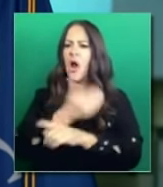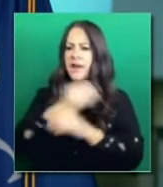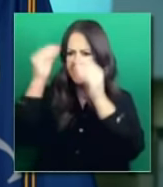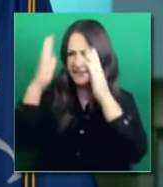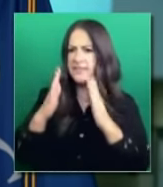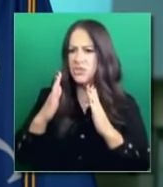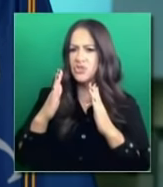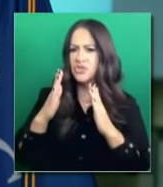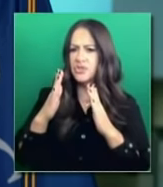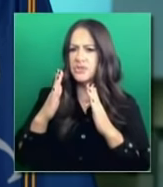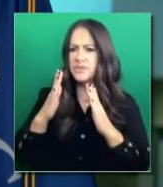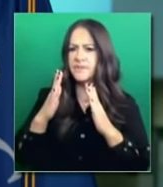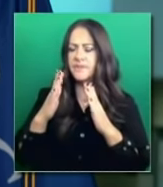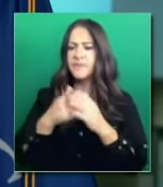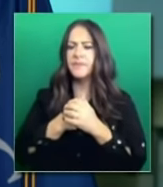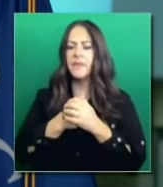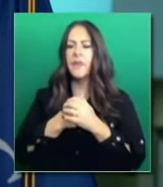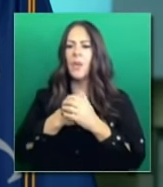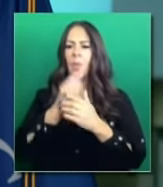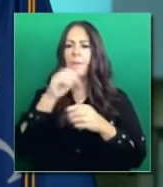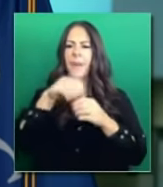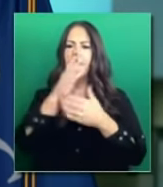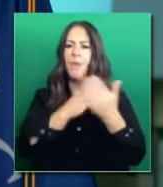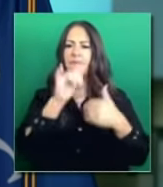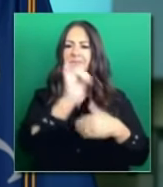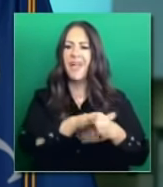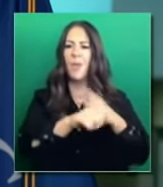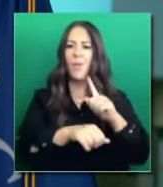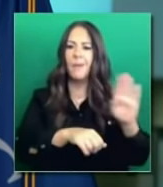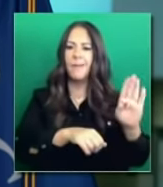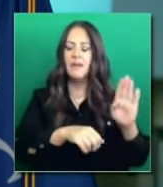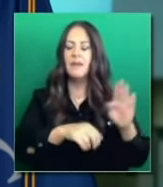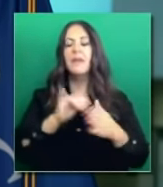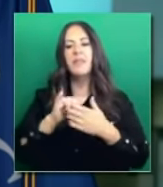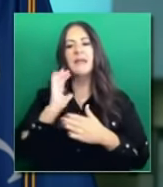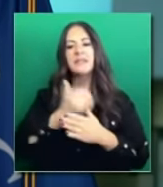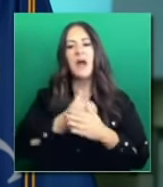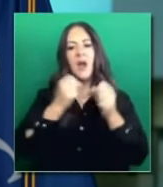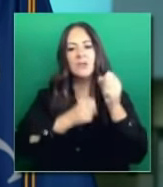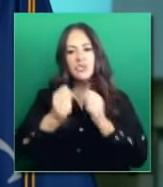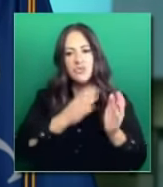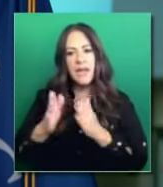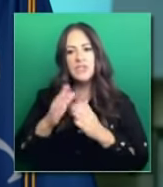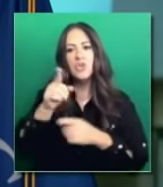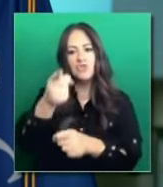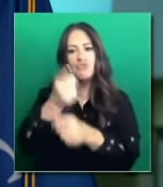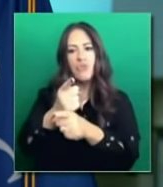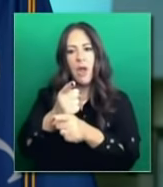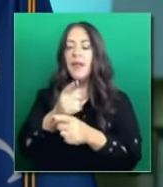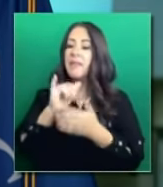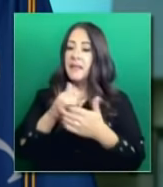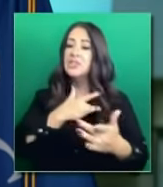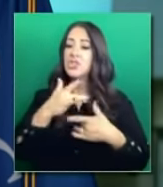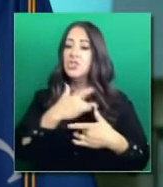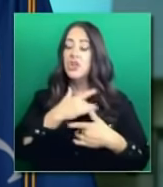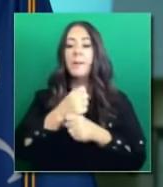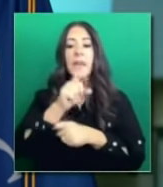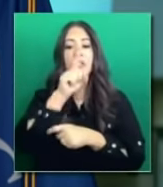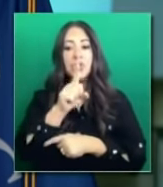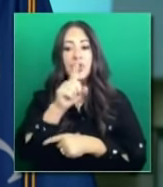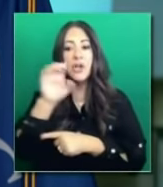that's part of the strategy, part of the plan, and you're absolutely right to bring up this concern around equity and access